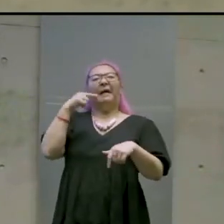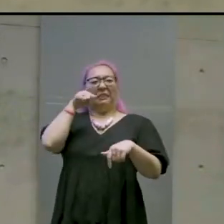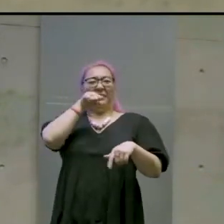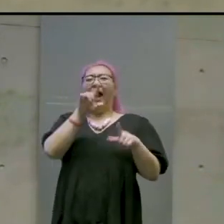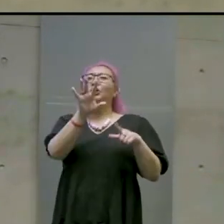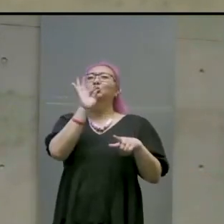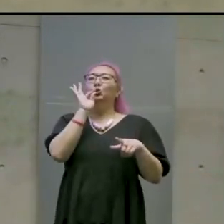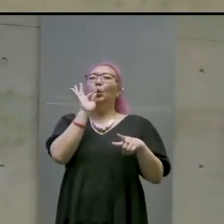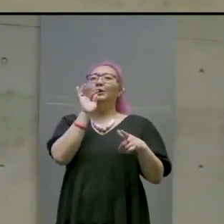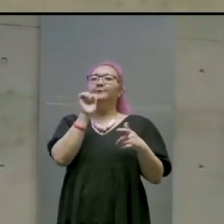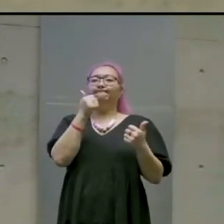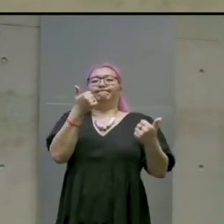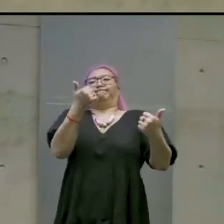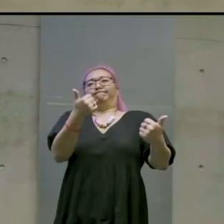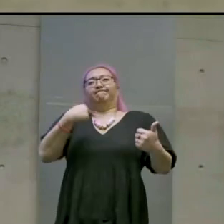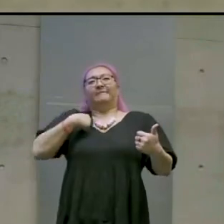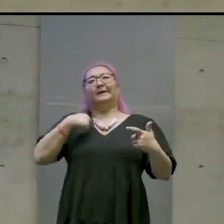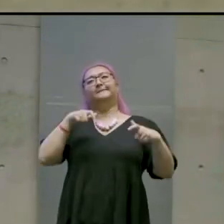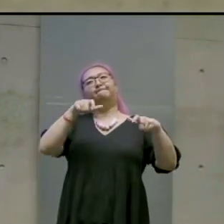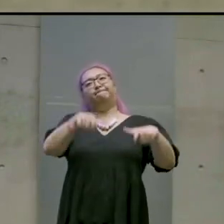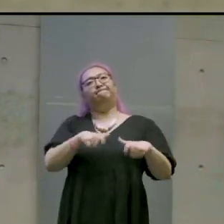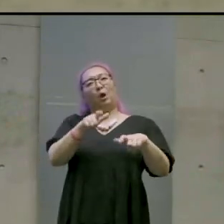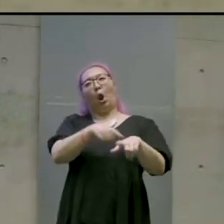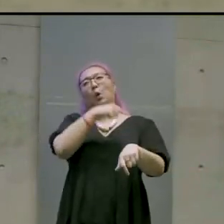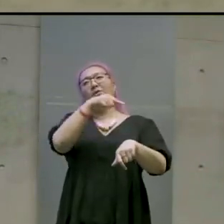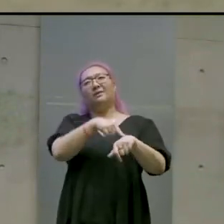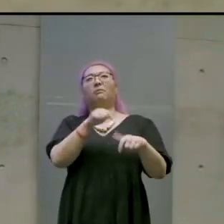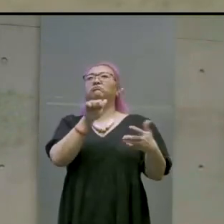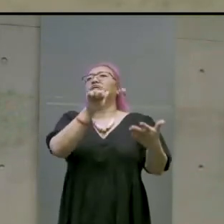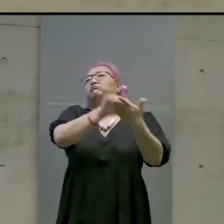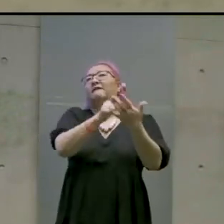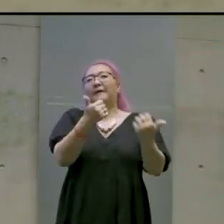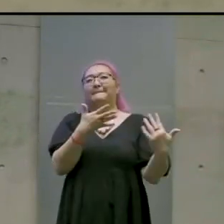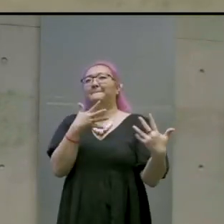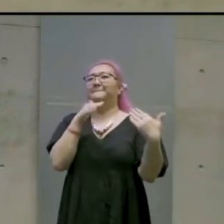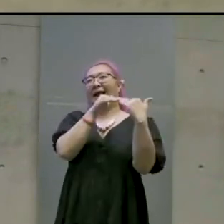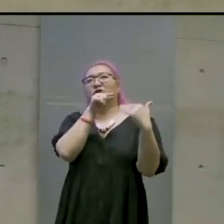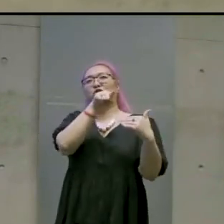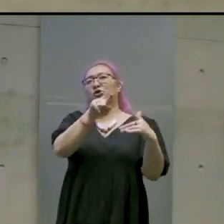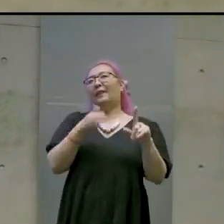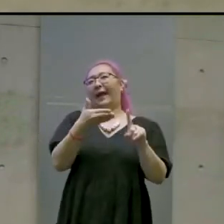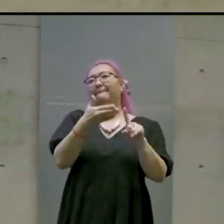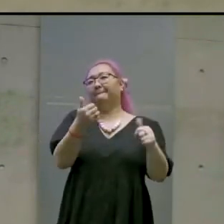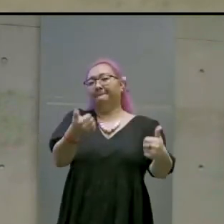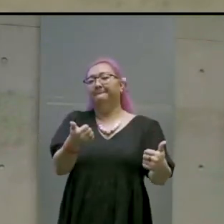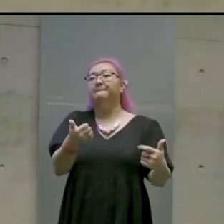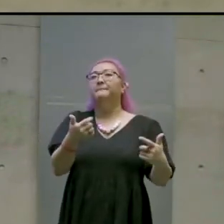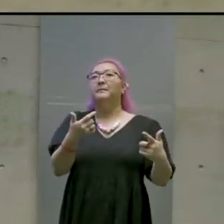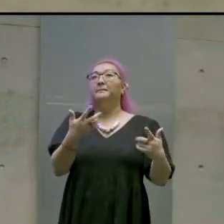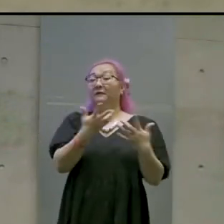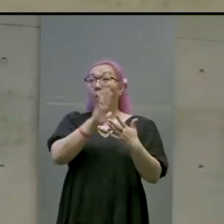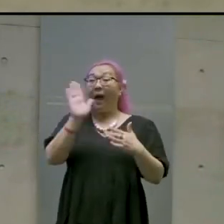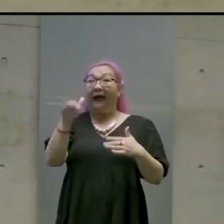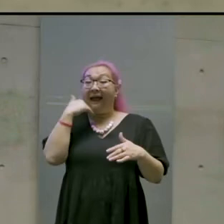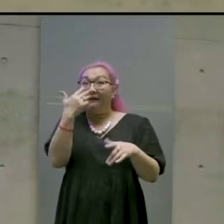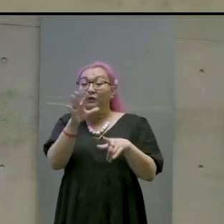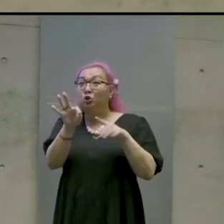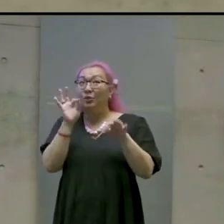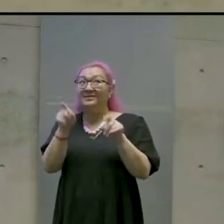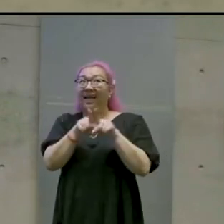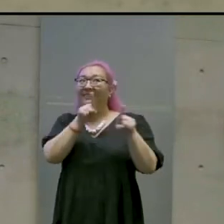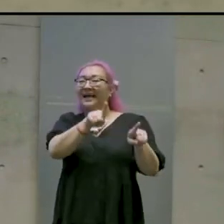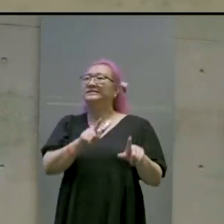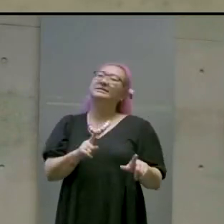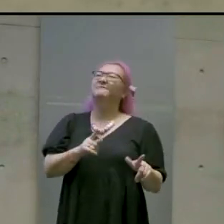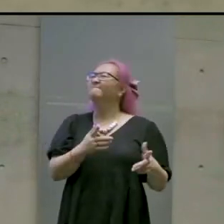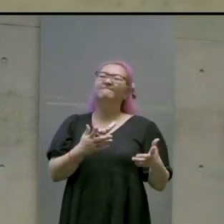Do I think that should be done for every choice in the game, even the most trivial ones? Probably not. So I'd say like